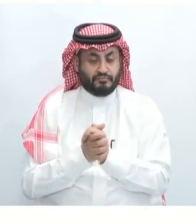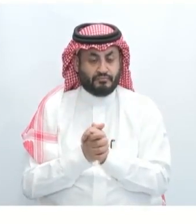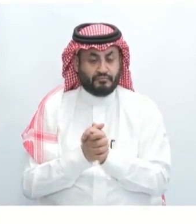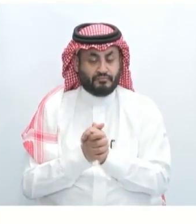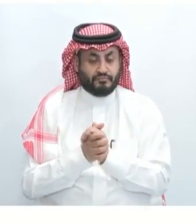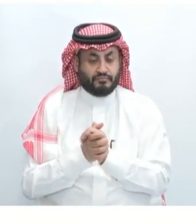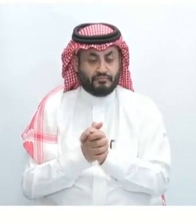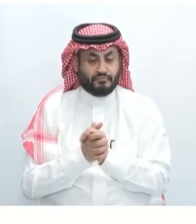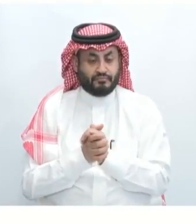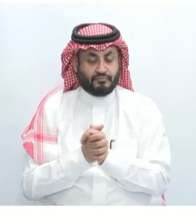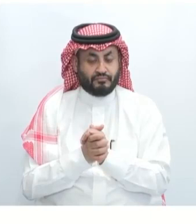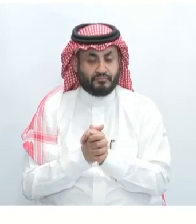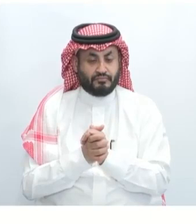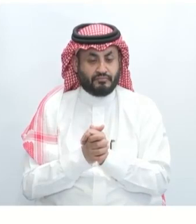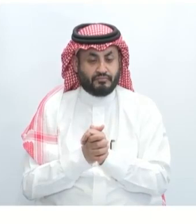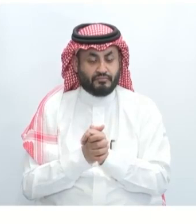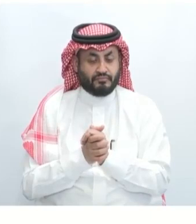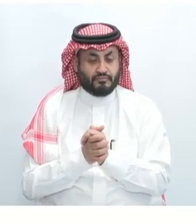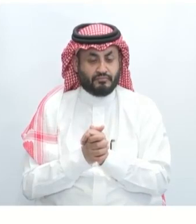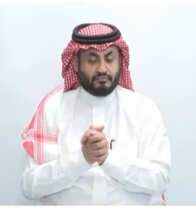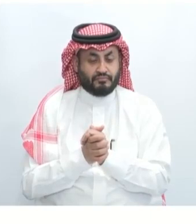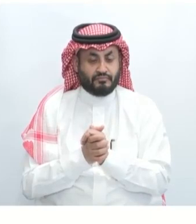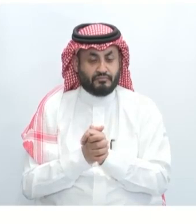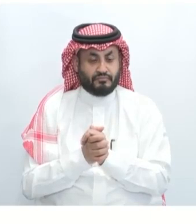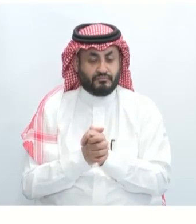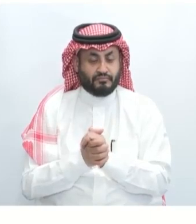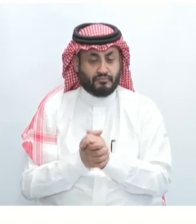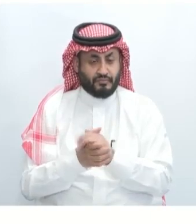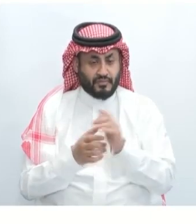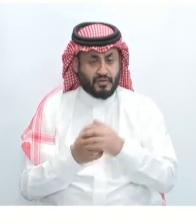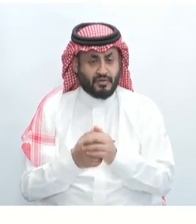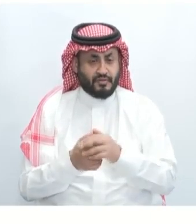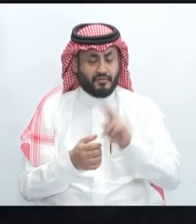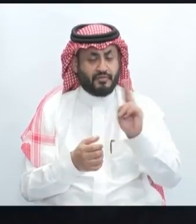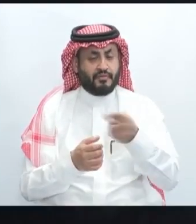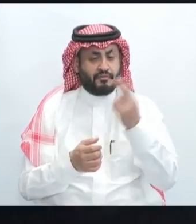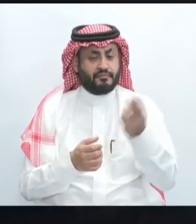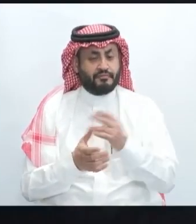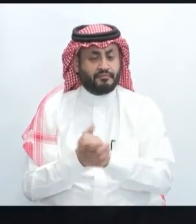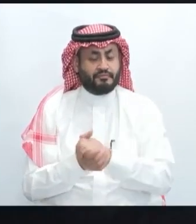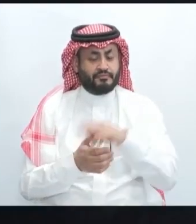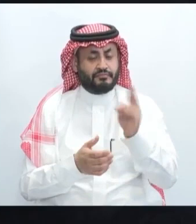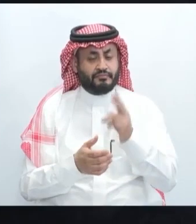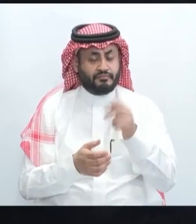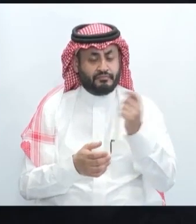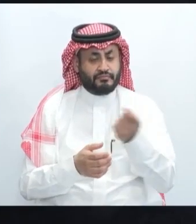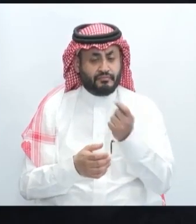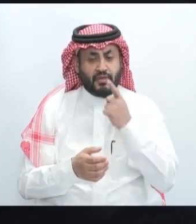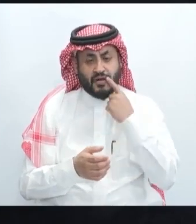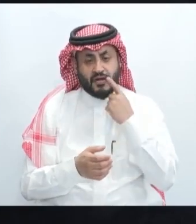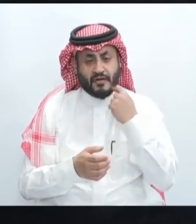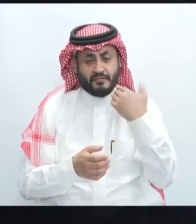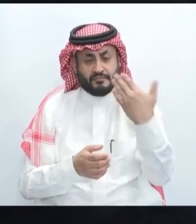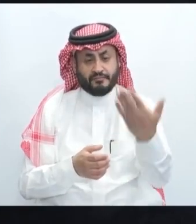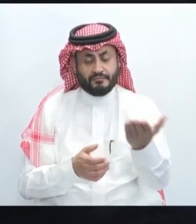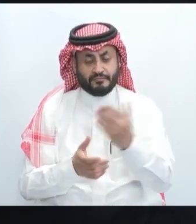a question mark. So let's start with the first one. So is it red? Okay, Now you can color this shape with